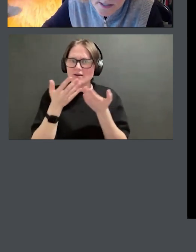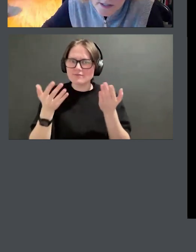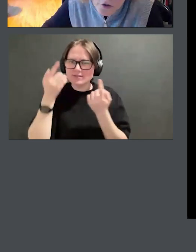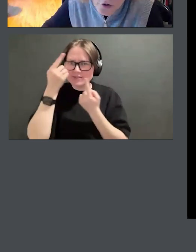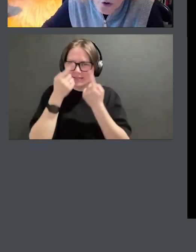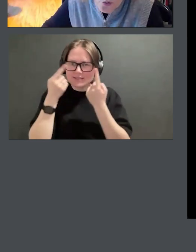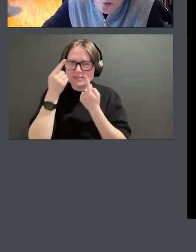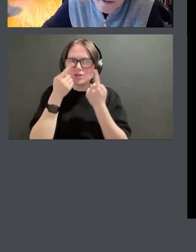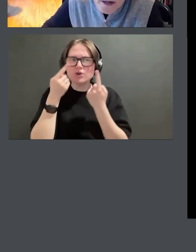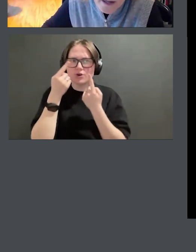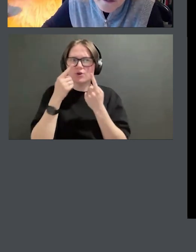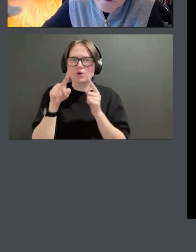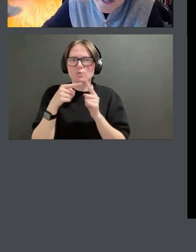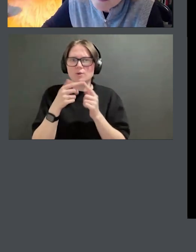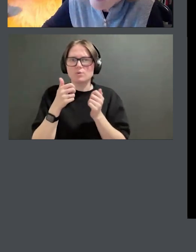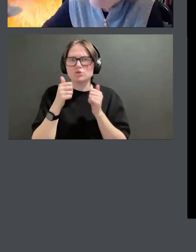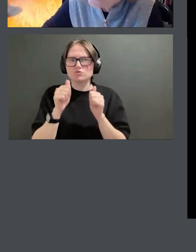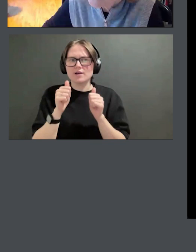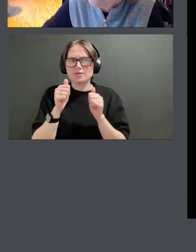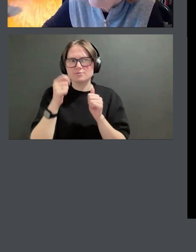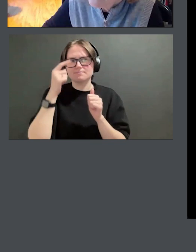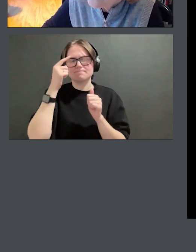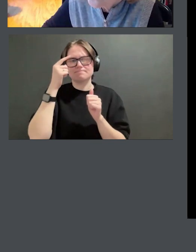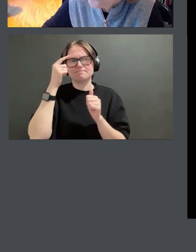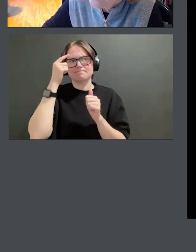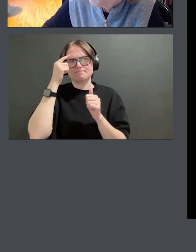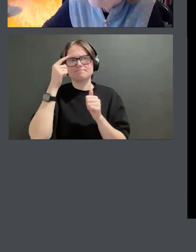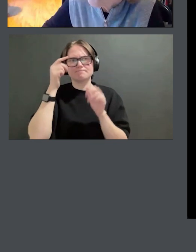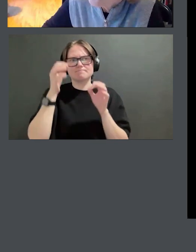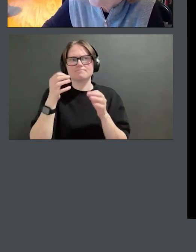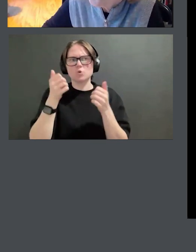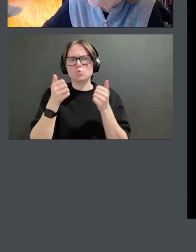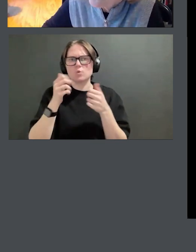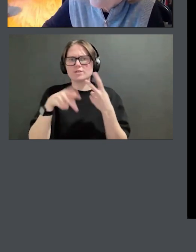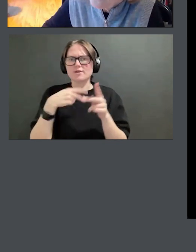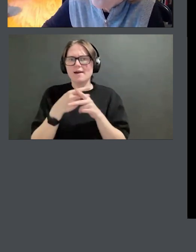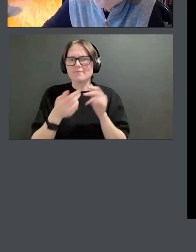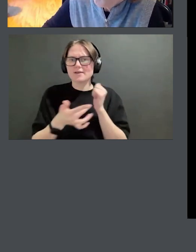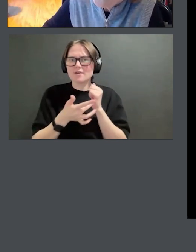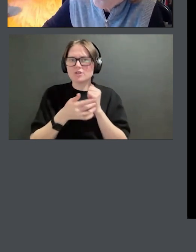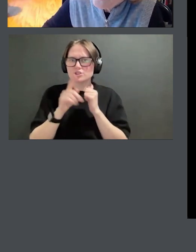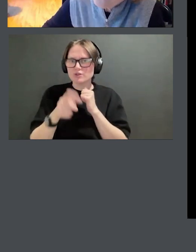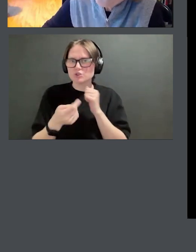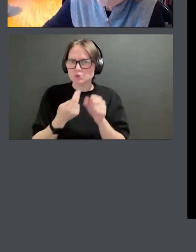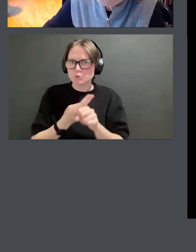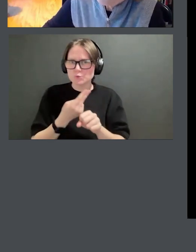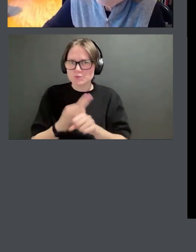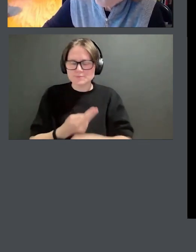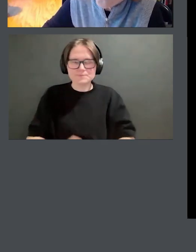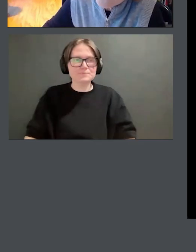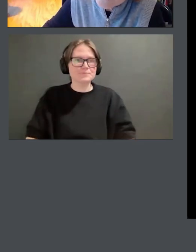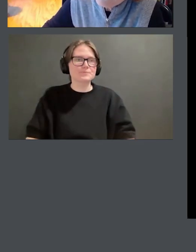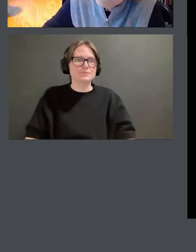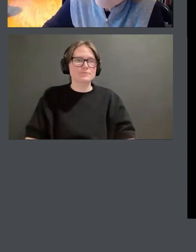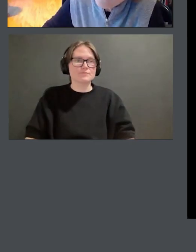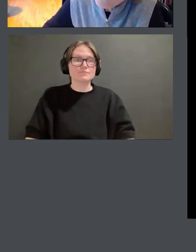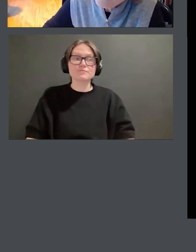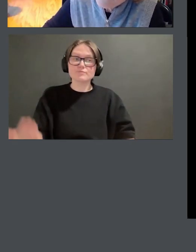to consider what kind of technology does a child need to use. We know that there's